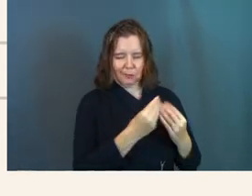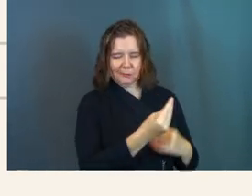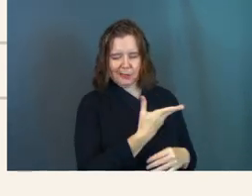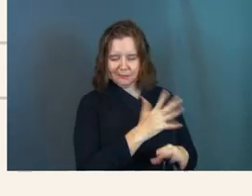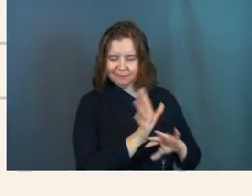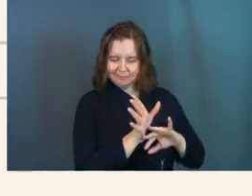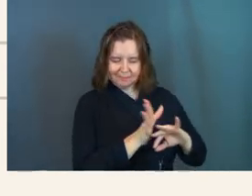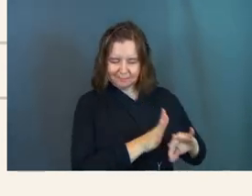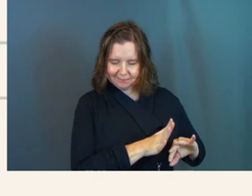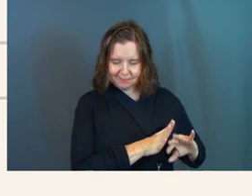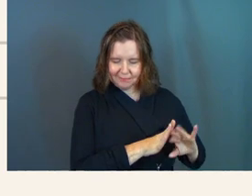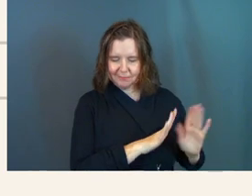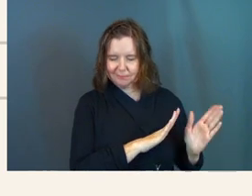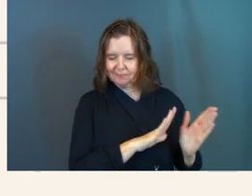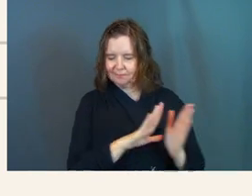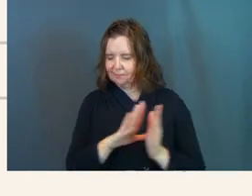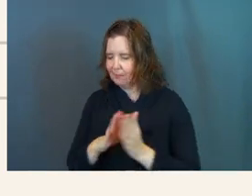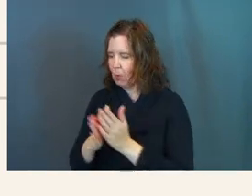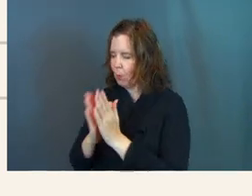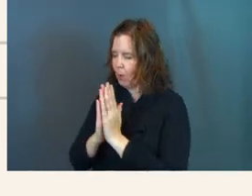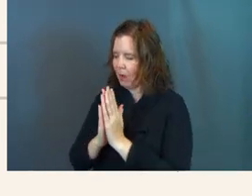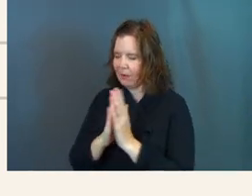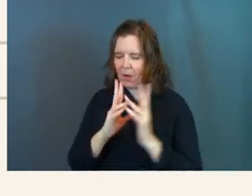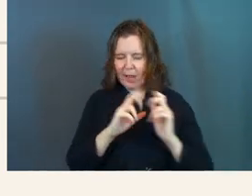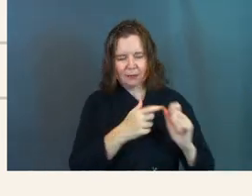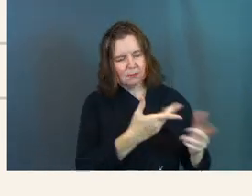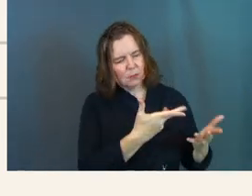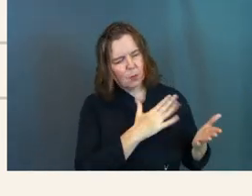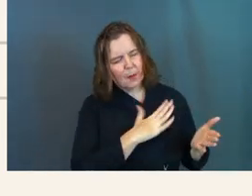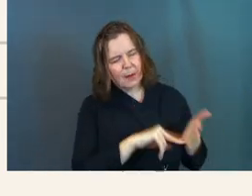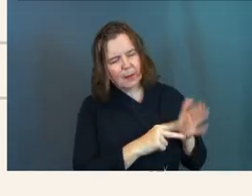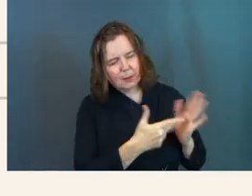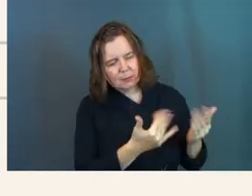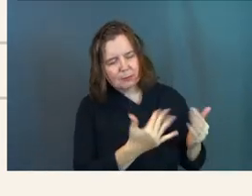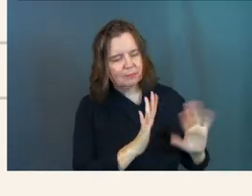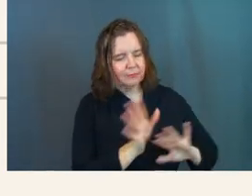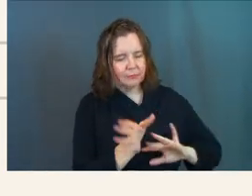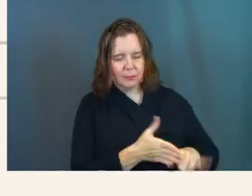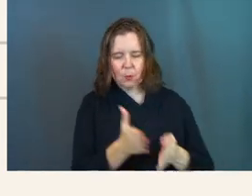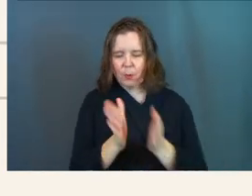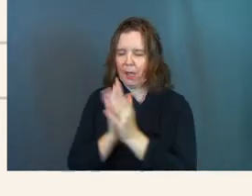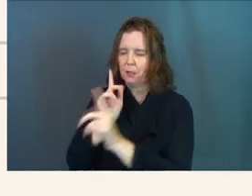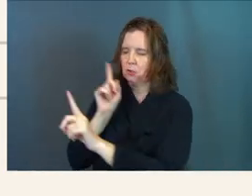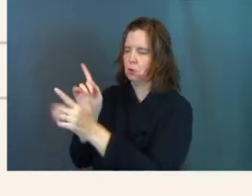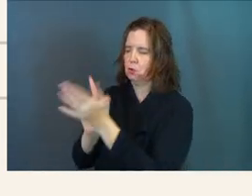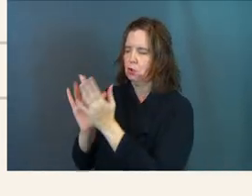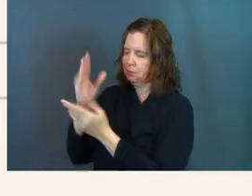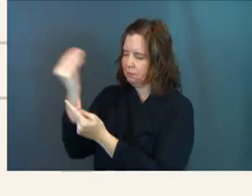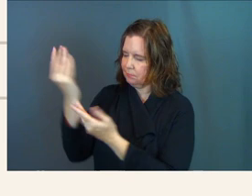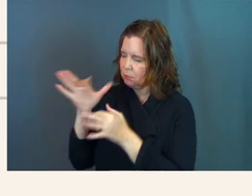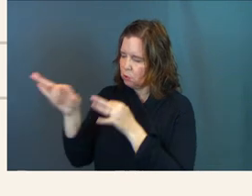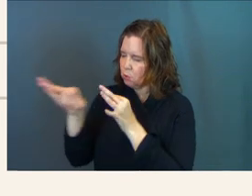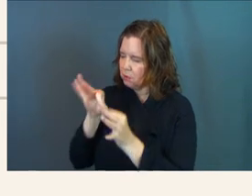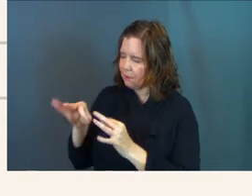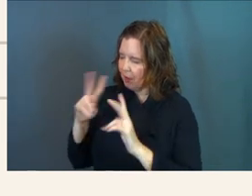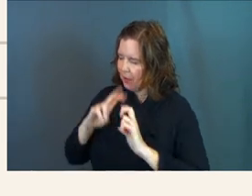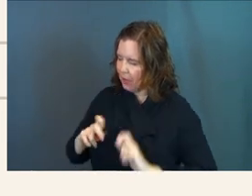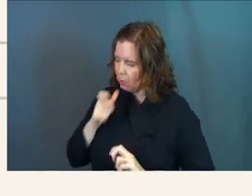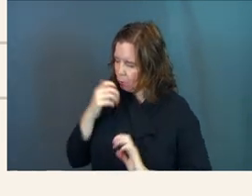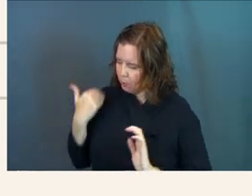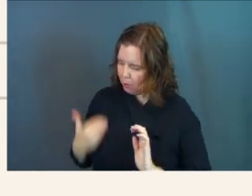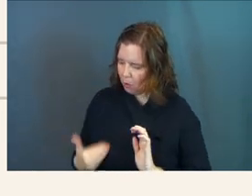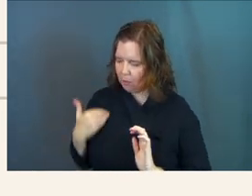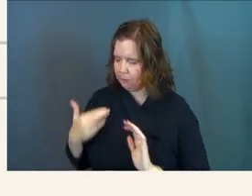does this, God, and where we ask ourselves, we ask others what our purpose is. God, we want to ask you, Jesus. You define who we